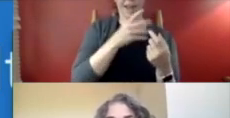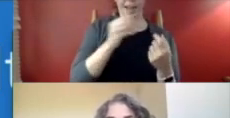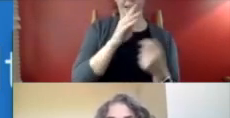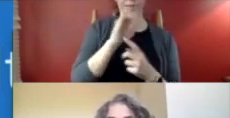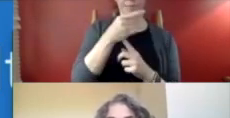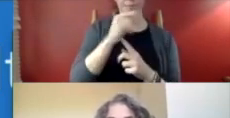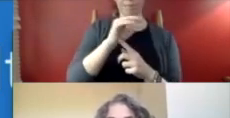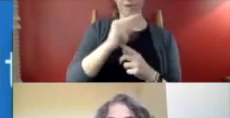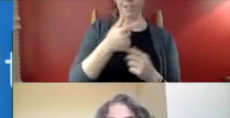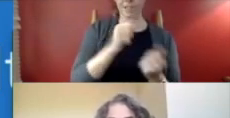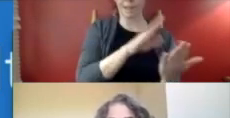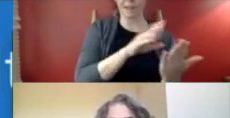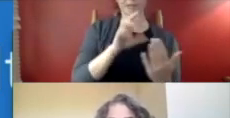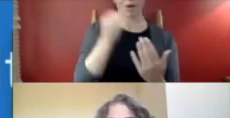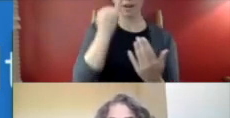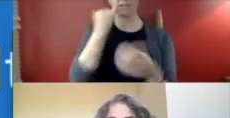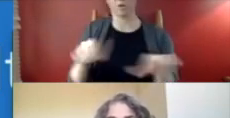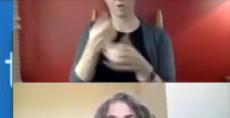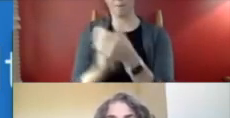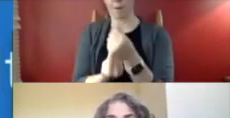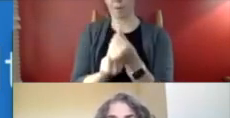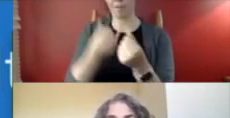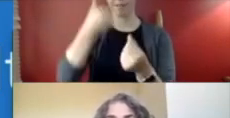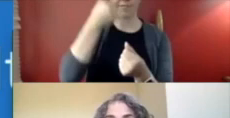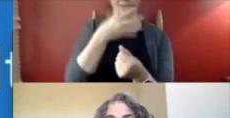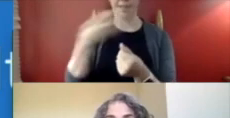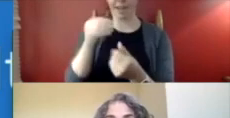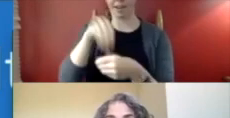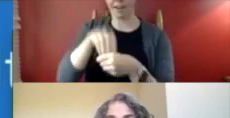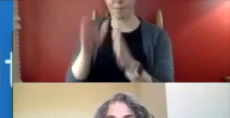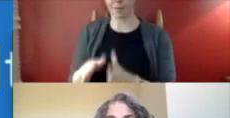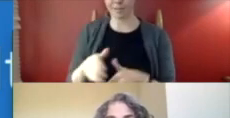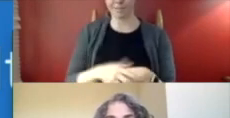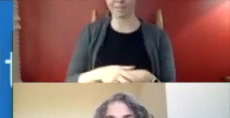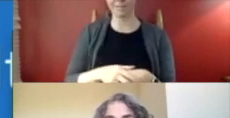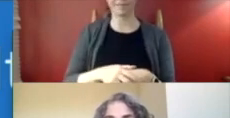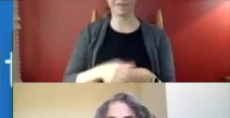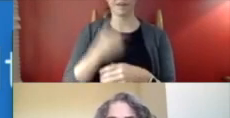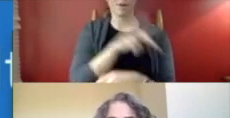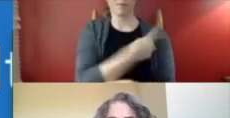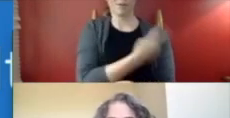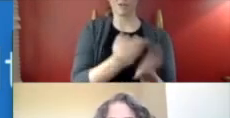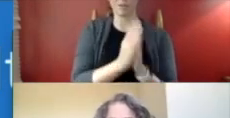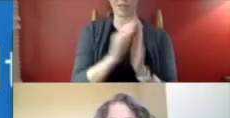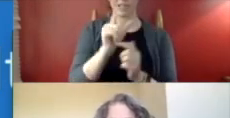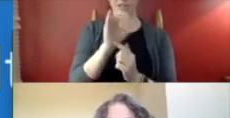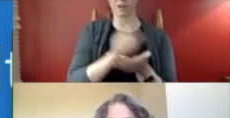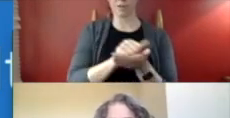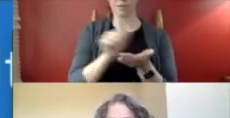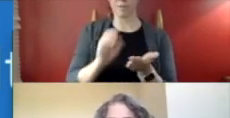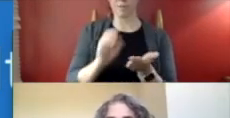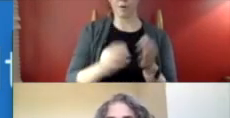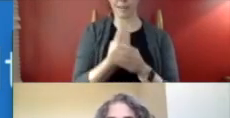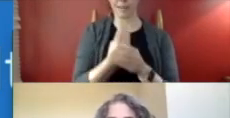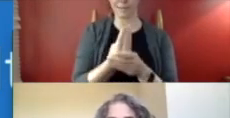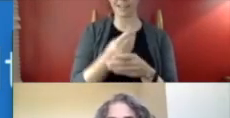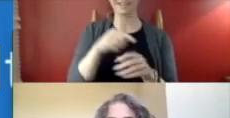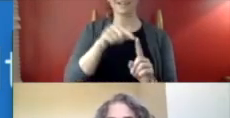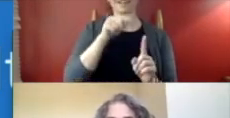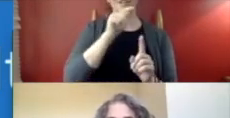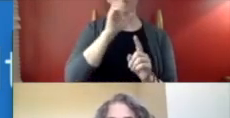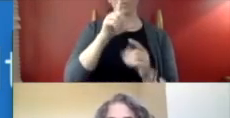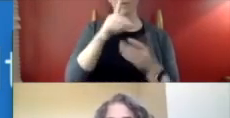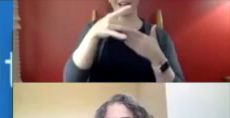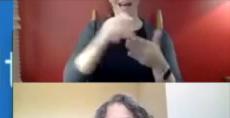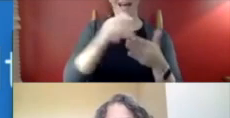care alongside telehealth. For patients requesting LARC removal or replacement, this tool guides health center staff through an assessment of the